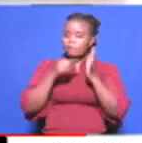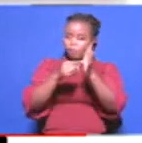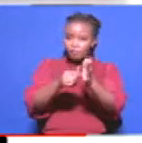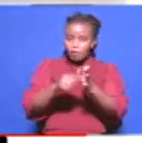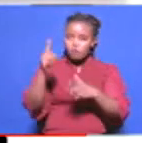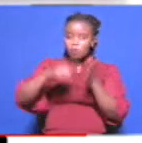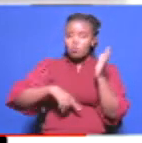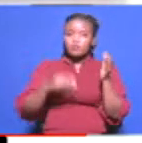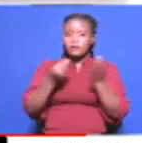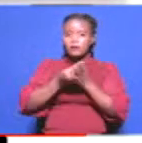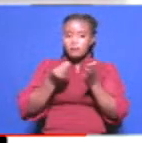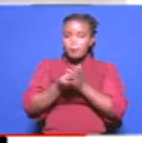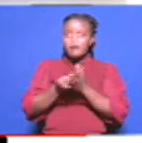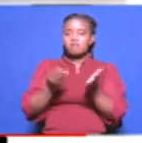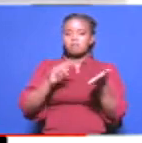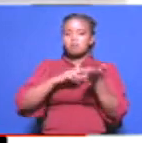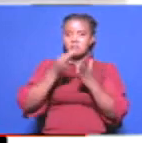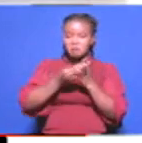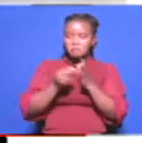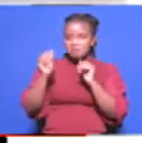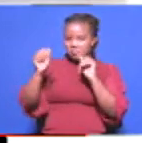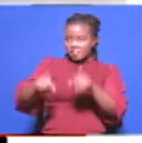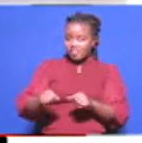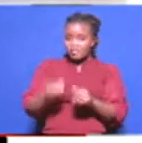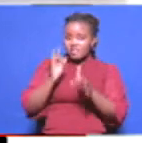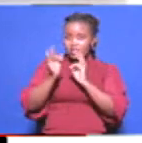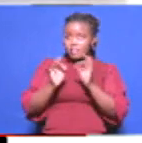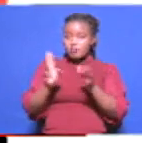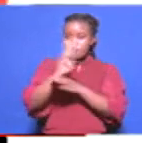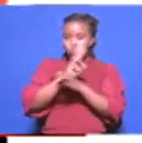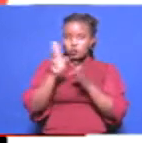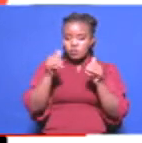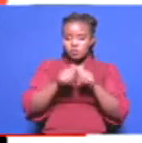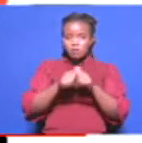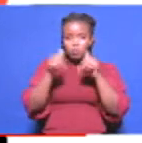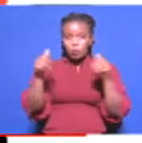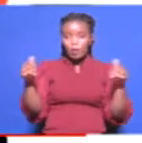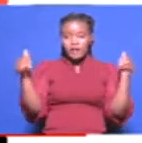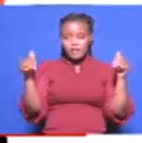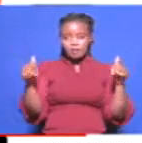this country can do if put into proper use.